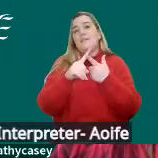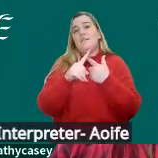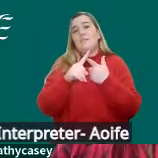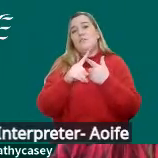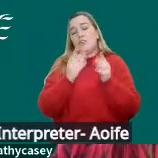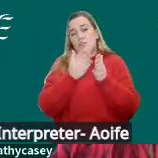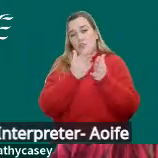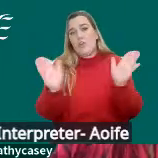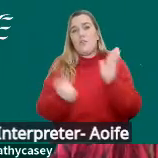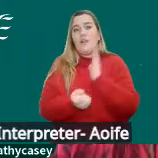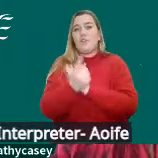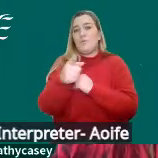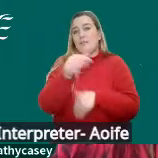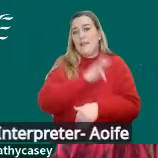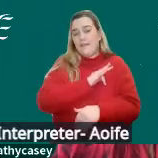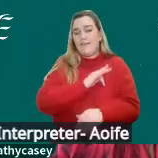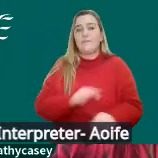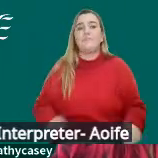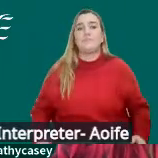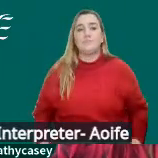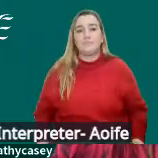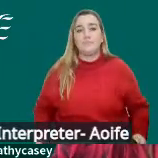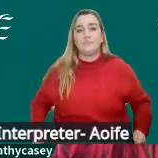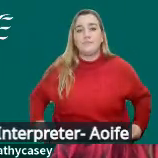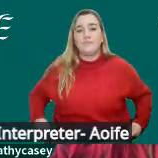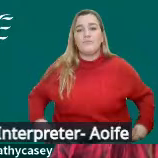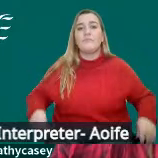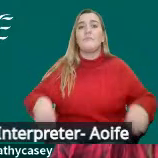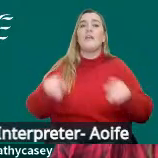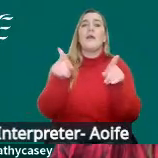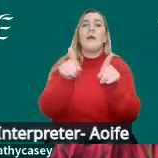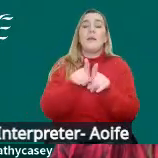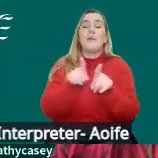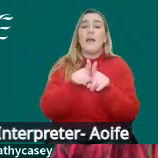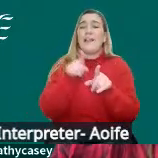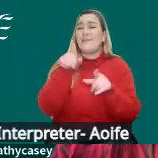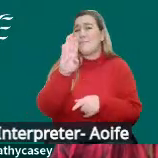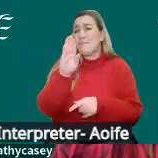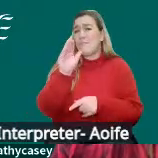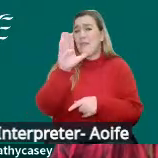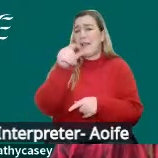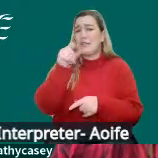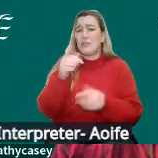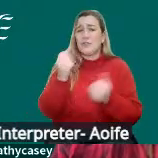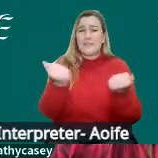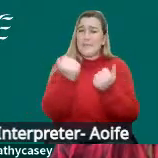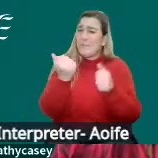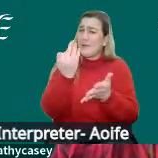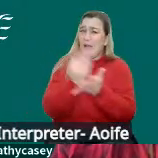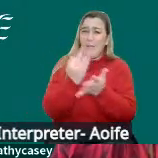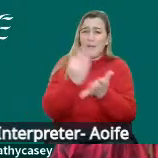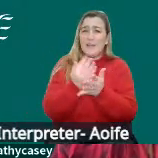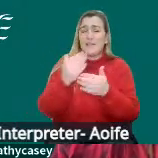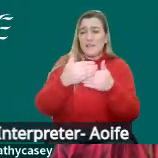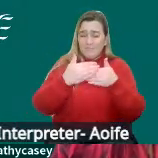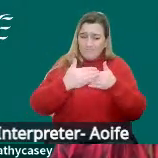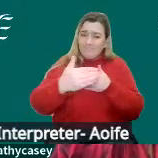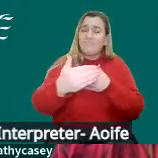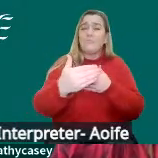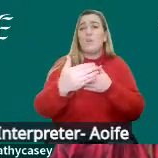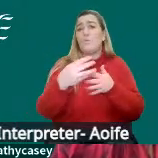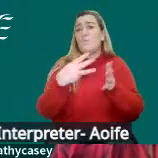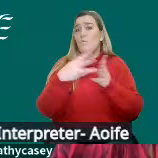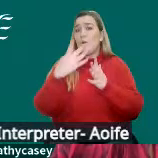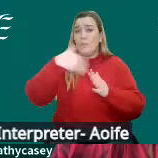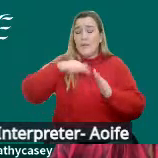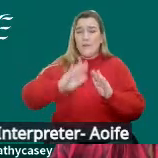own. The bladder symptoms also quite common, and these unfortunately can continue right through as we age. We can get frequency